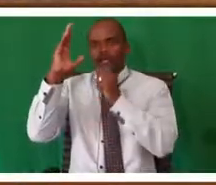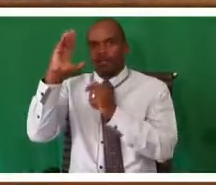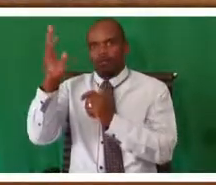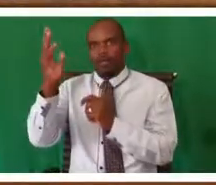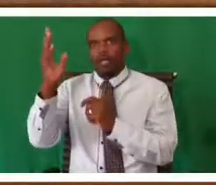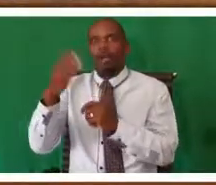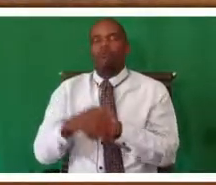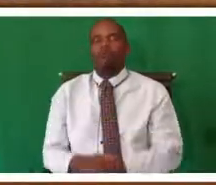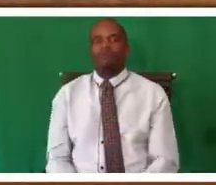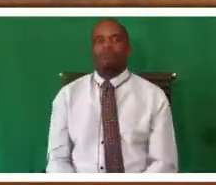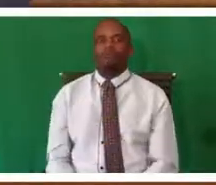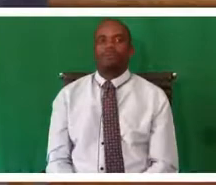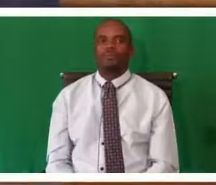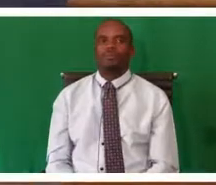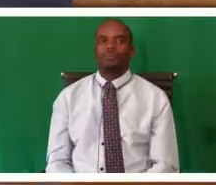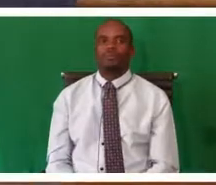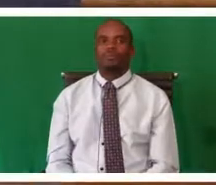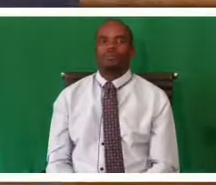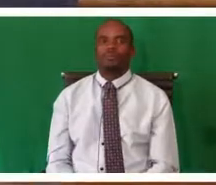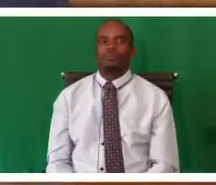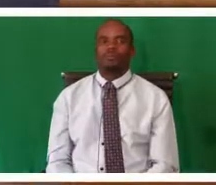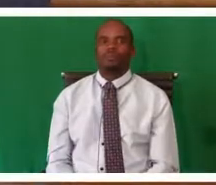Yes.